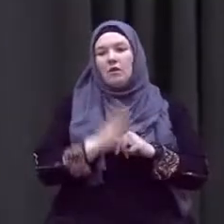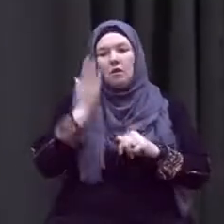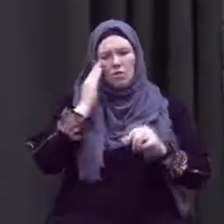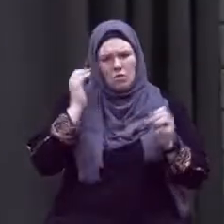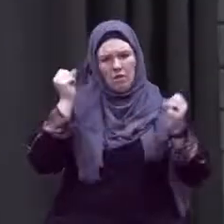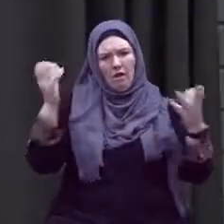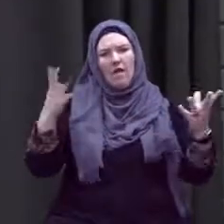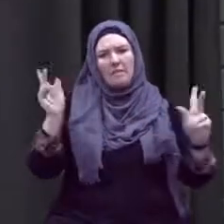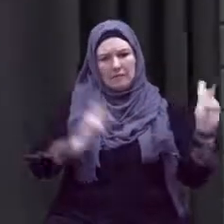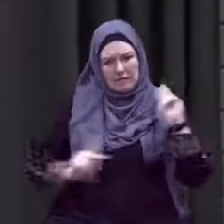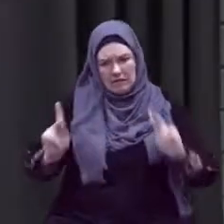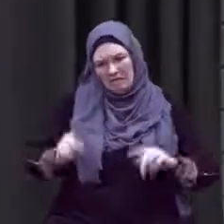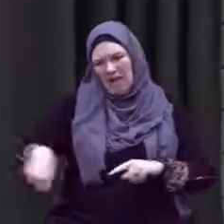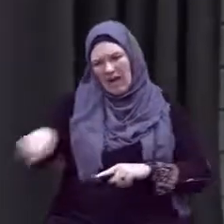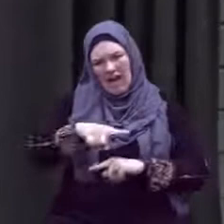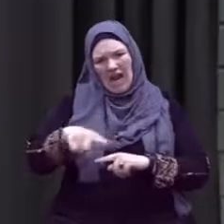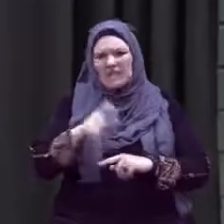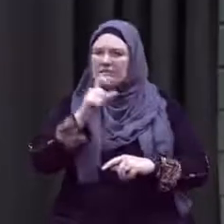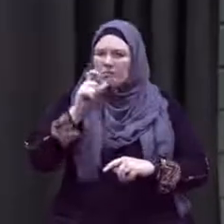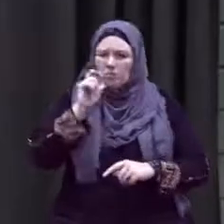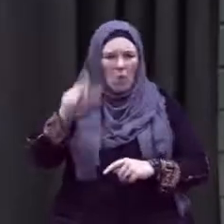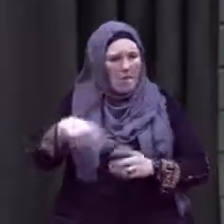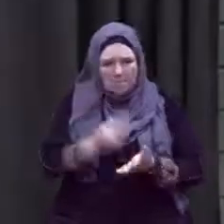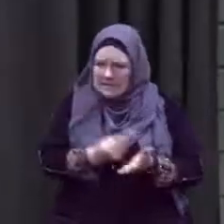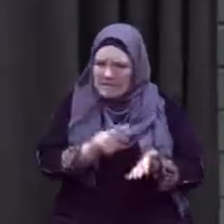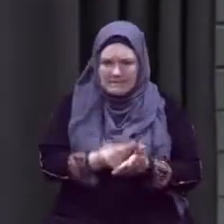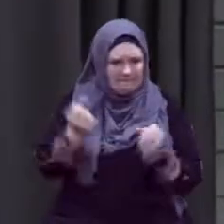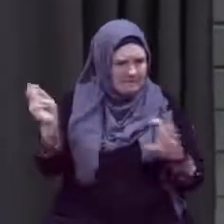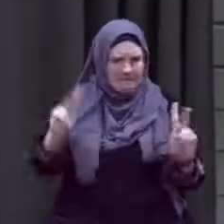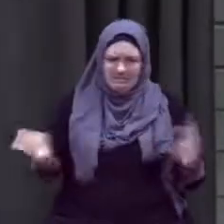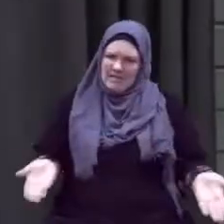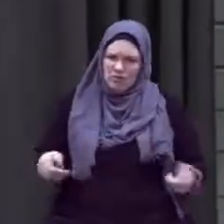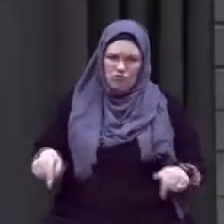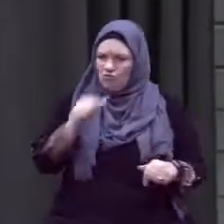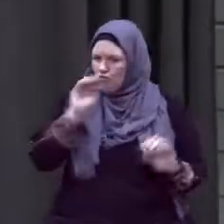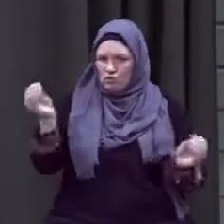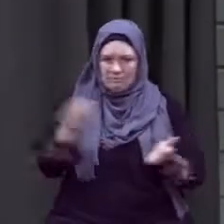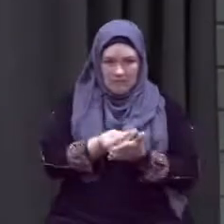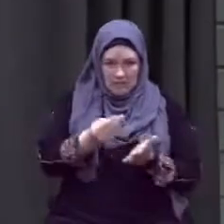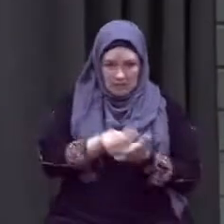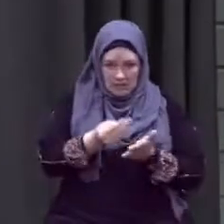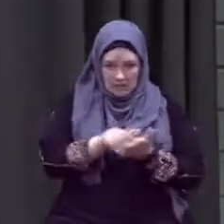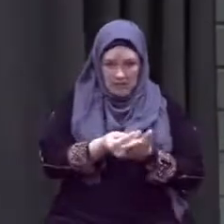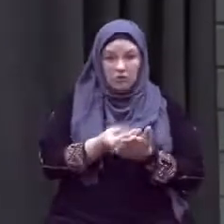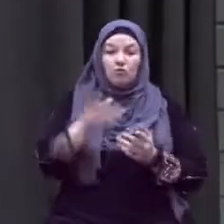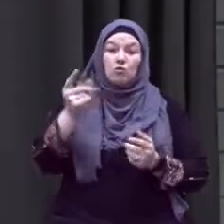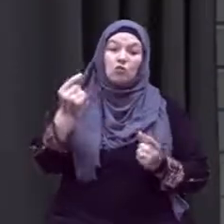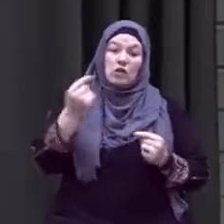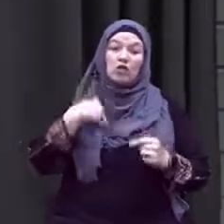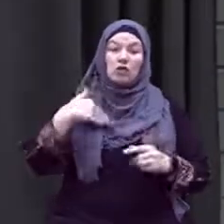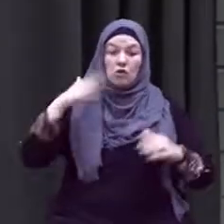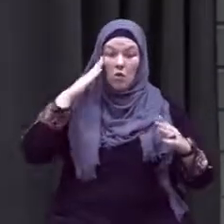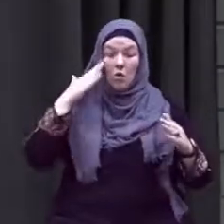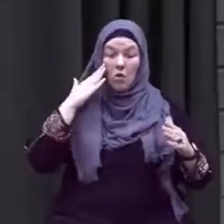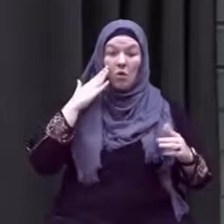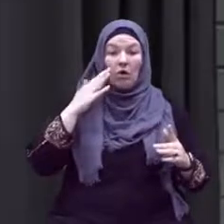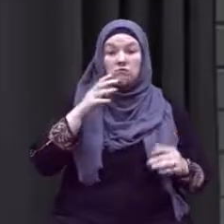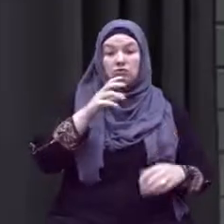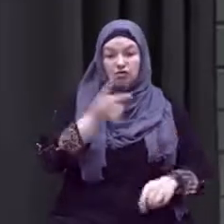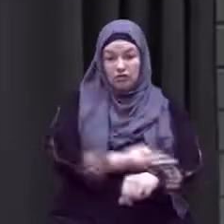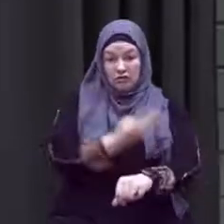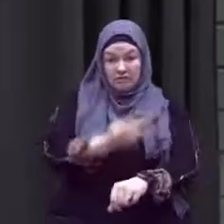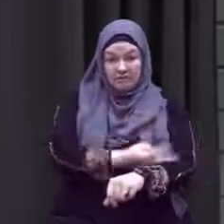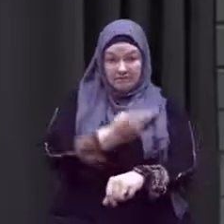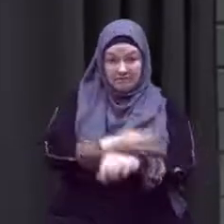lot of people who need our help. So they have the sacrifice program and the udhiyah.